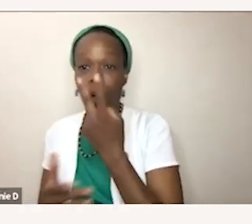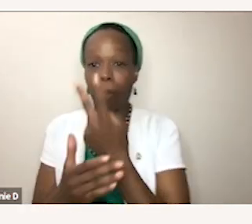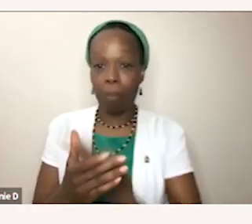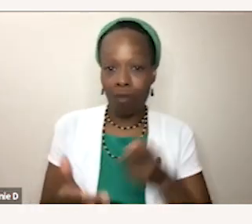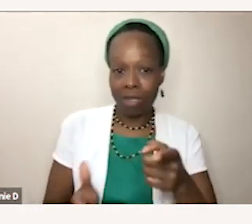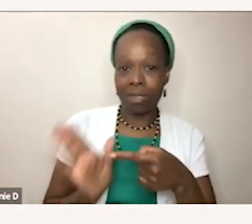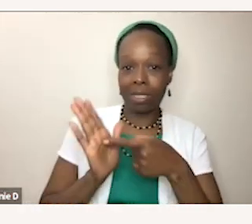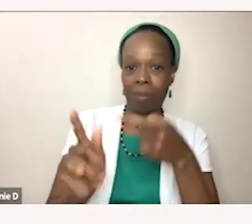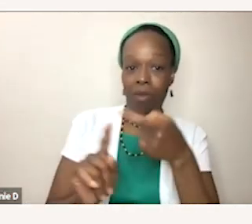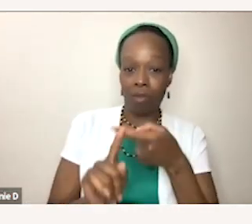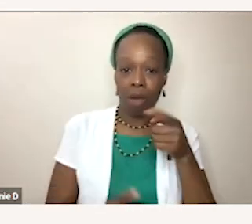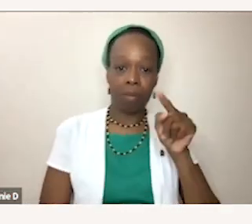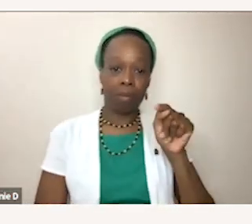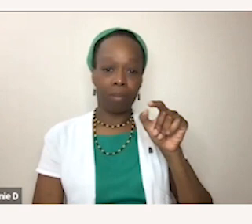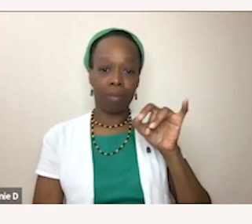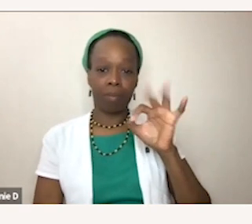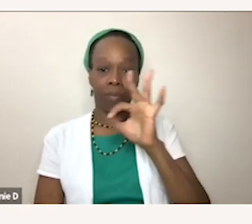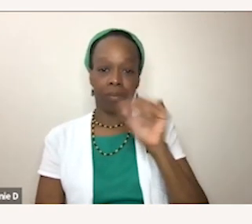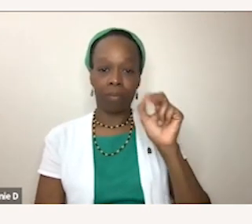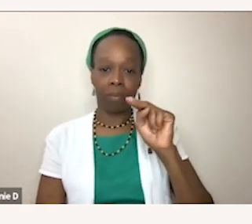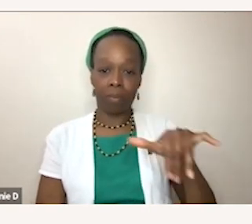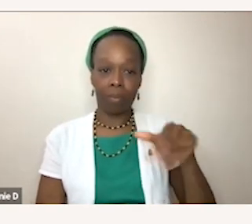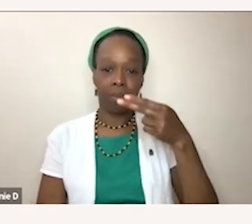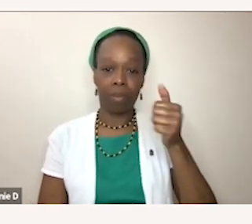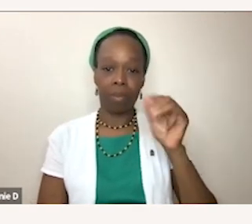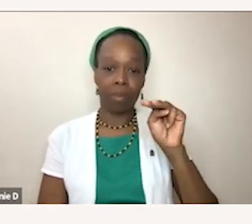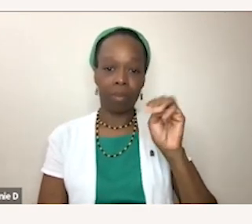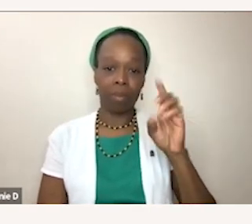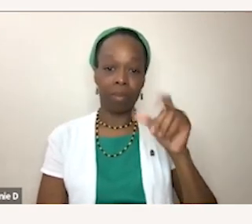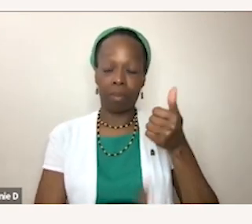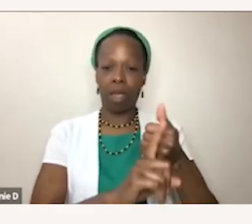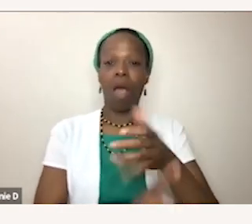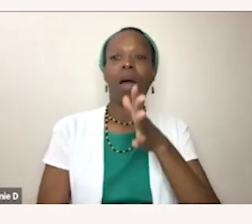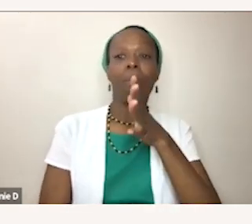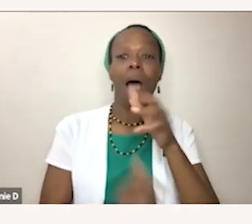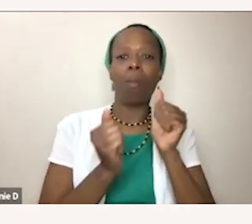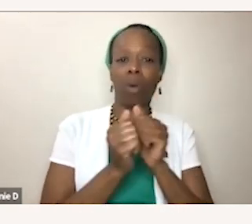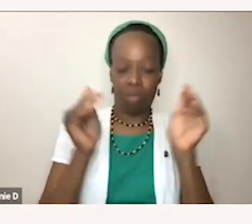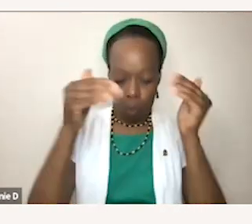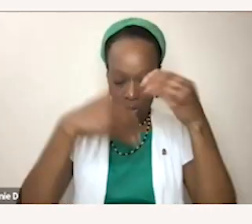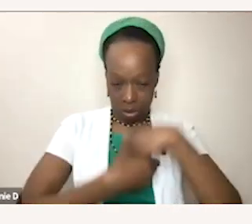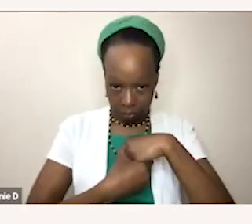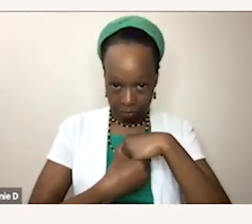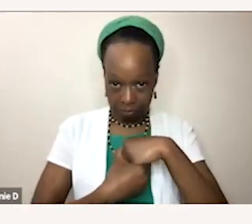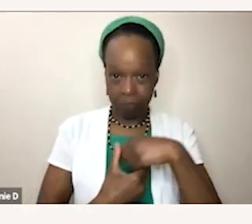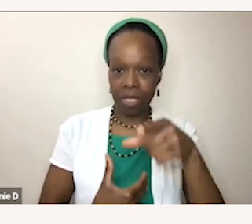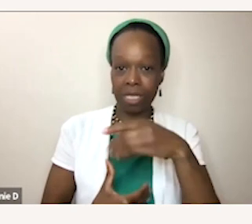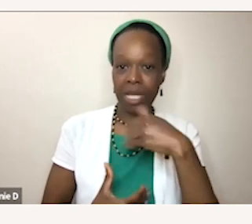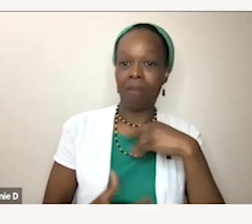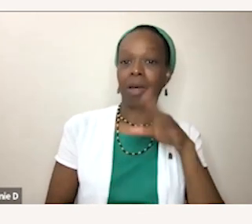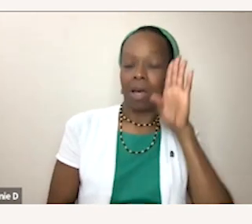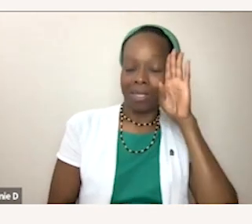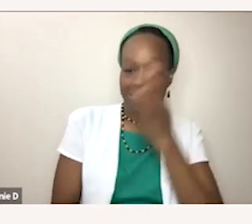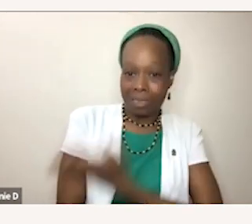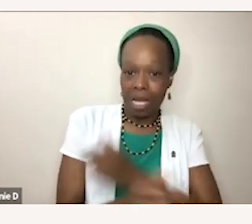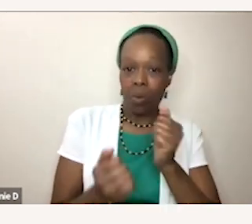Hammond, who is a mother who has autism herself, and her son also has autism. And so she describes it,